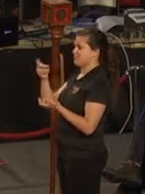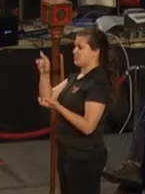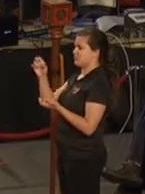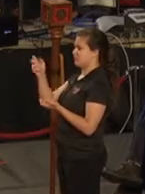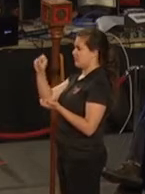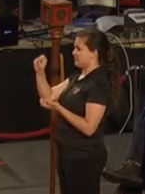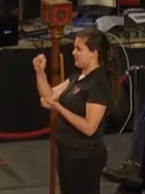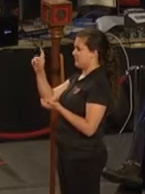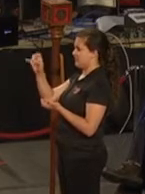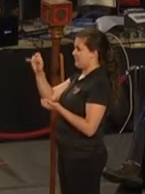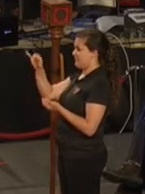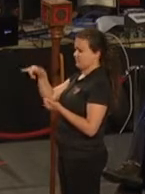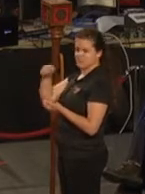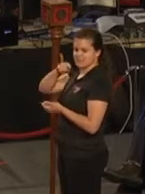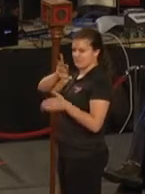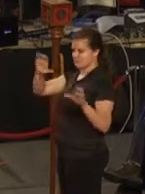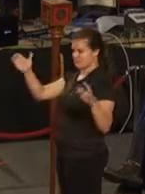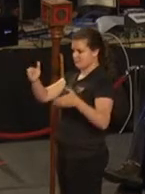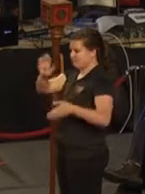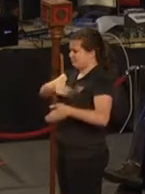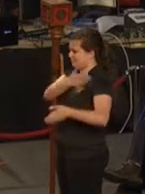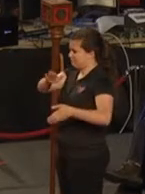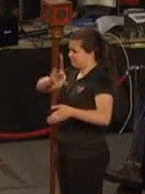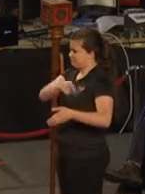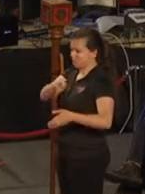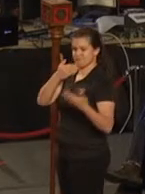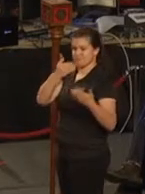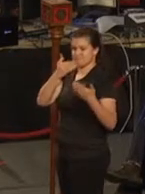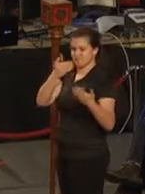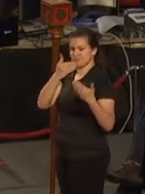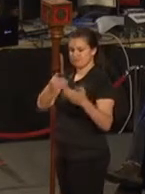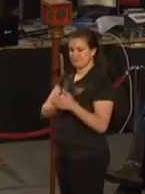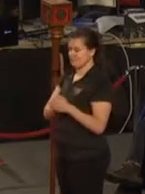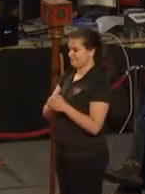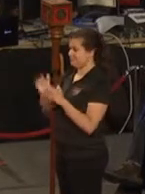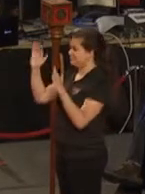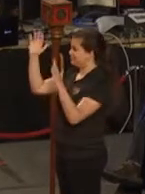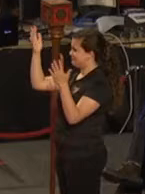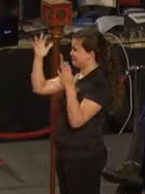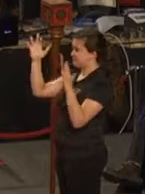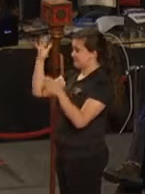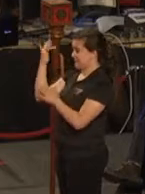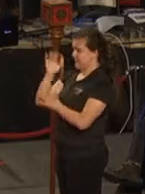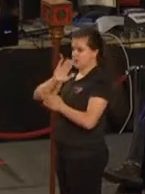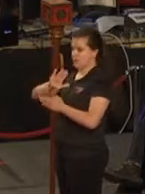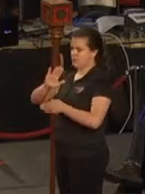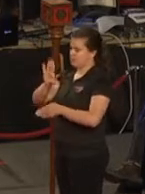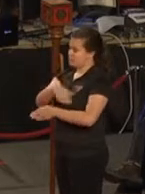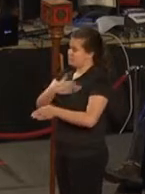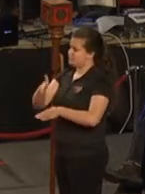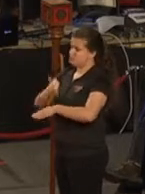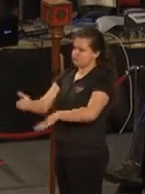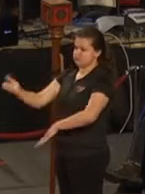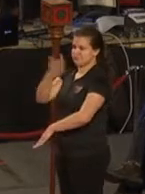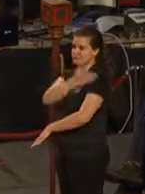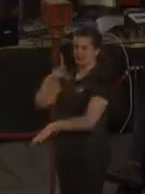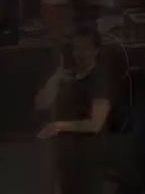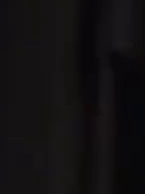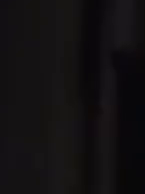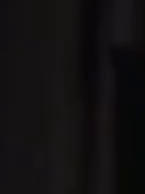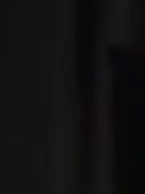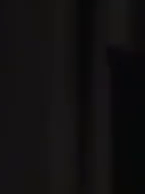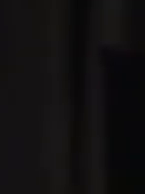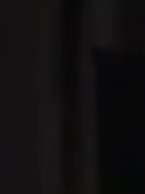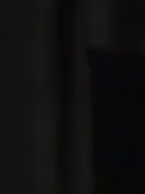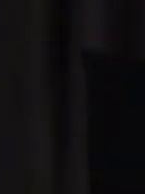and members of the Lamar University Brass Ensemble. Your music always makes everybody happy. Thank you